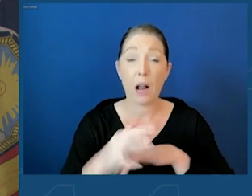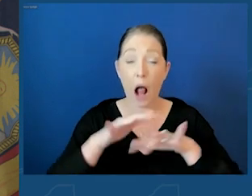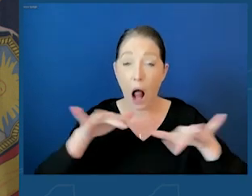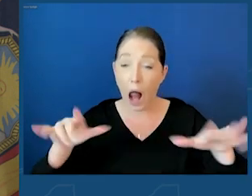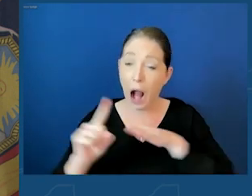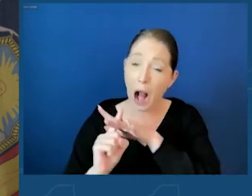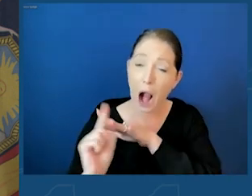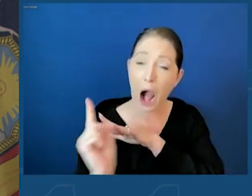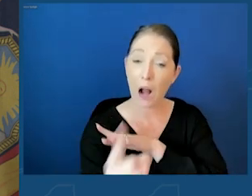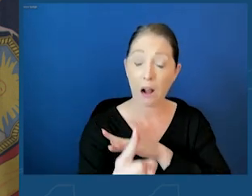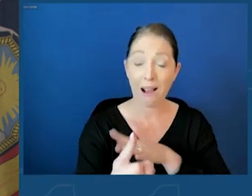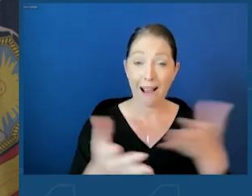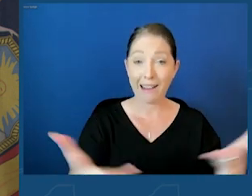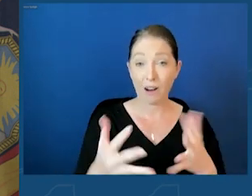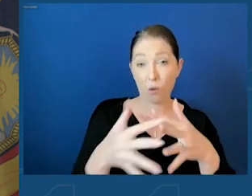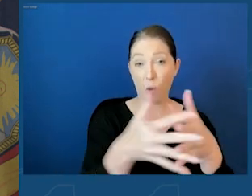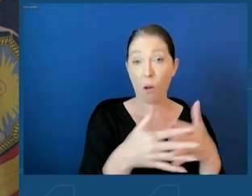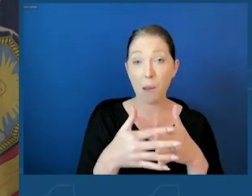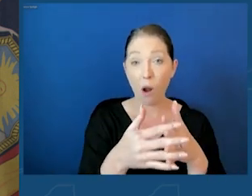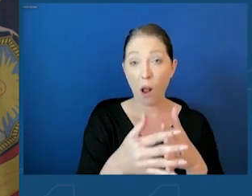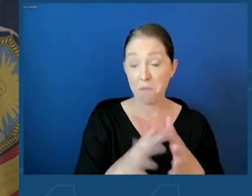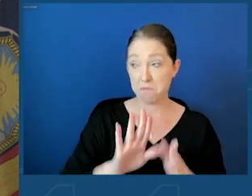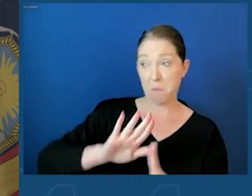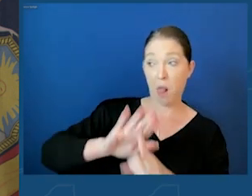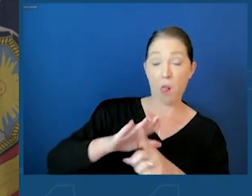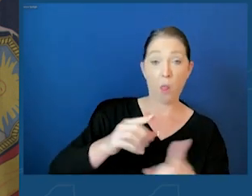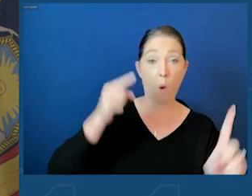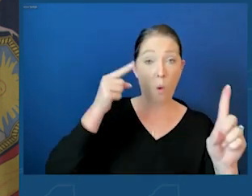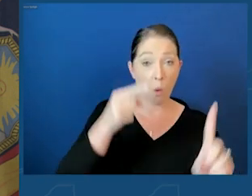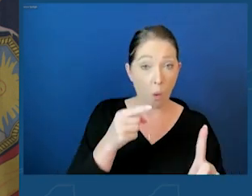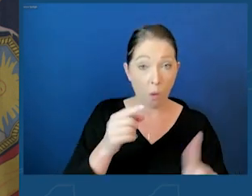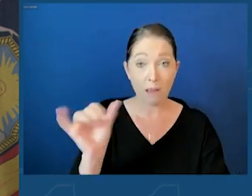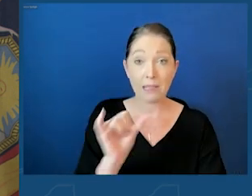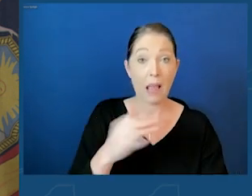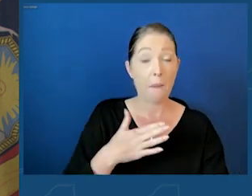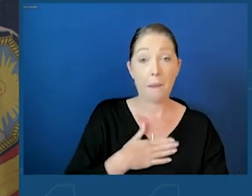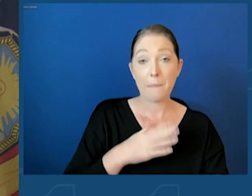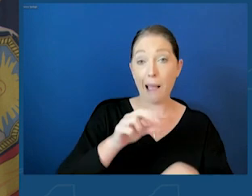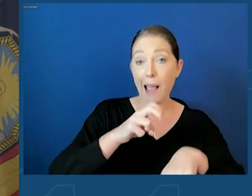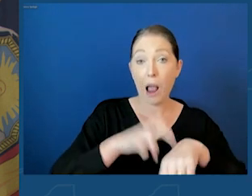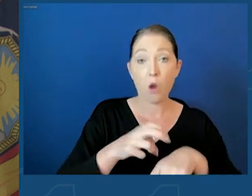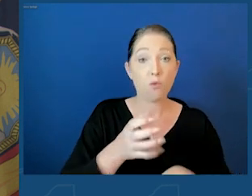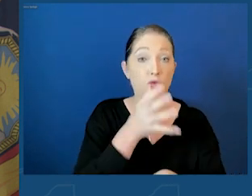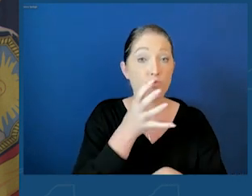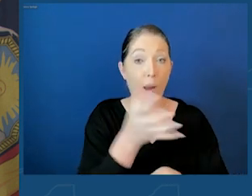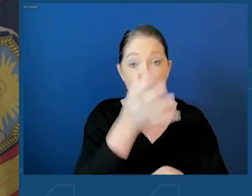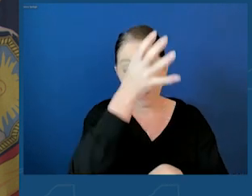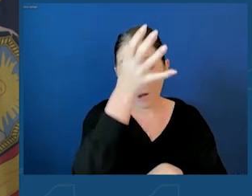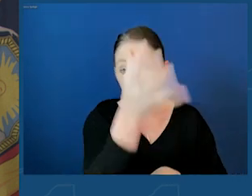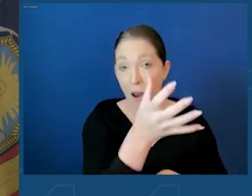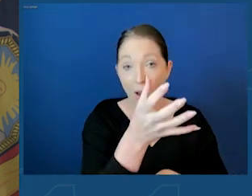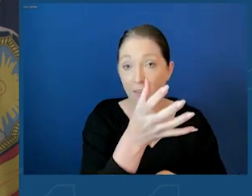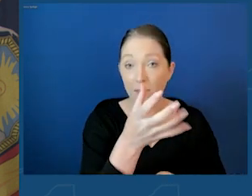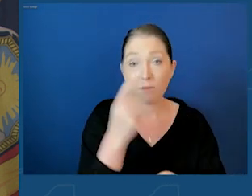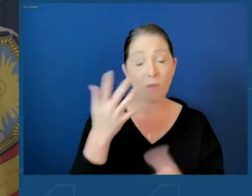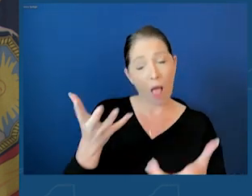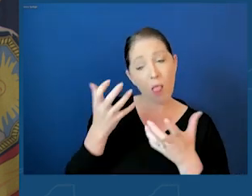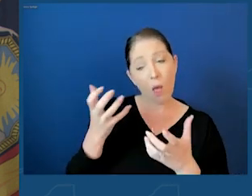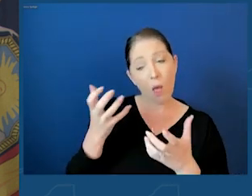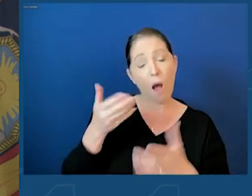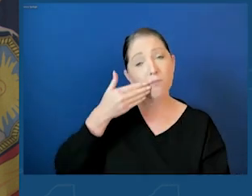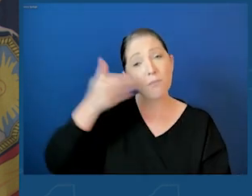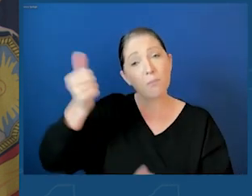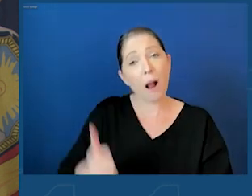country with the same goal that my once impoverished Irish grandparents did, just to build a better life for themselves